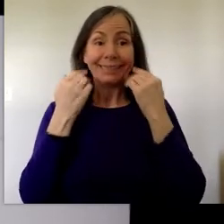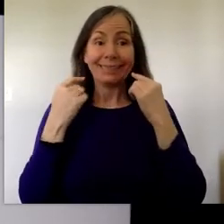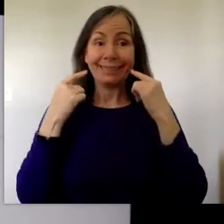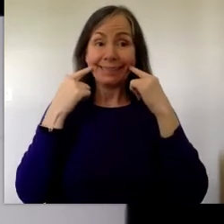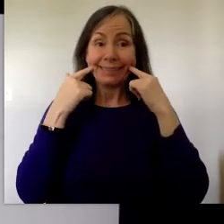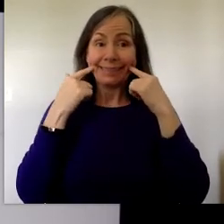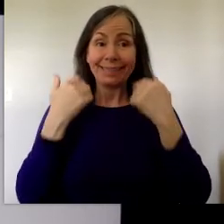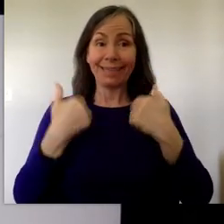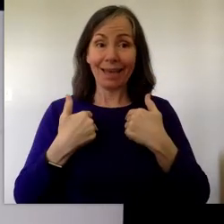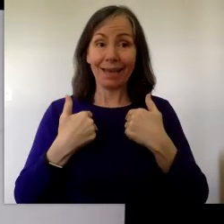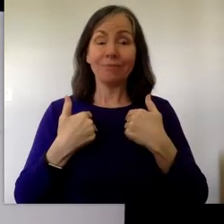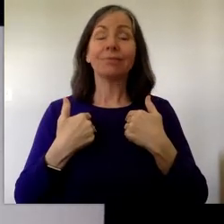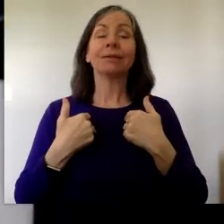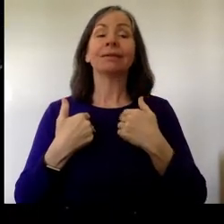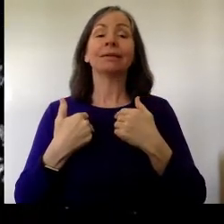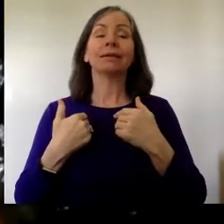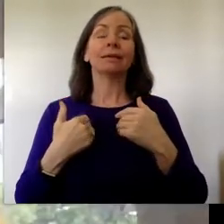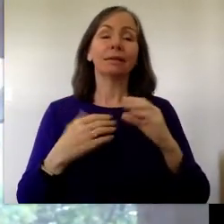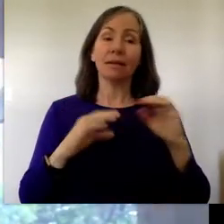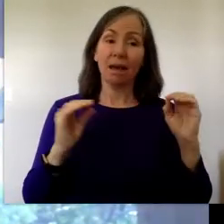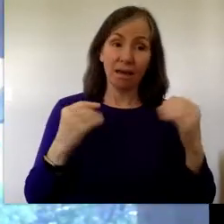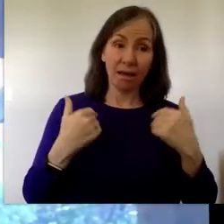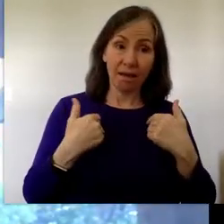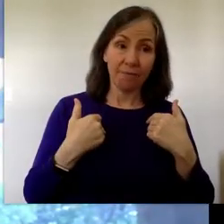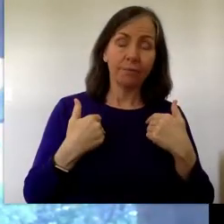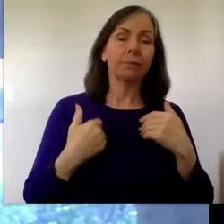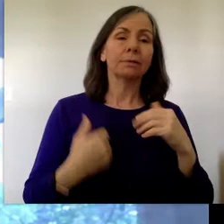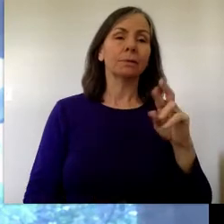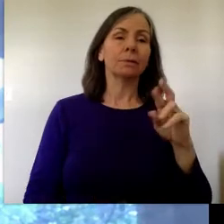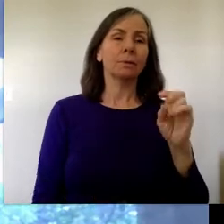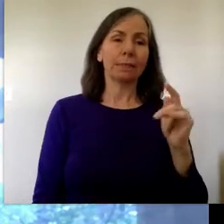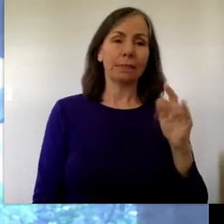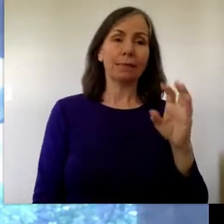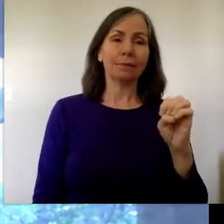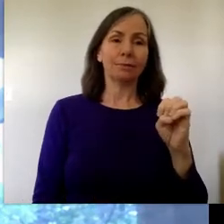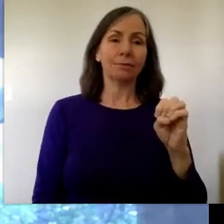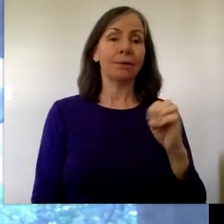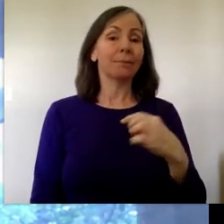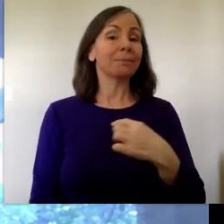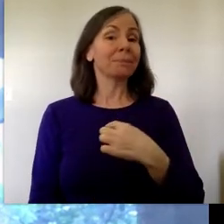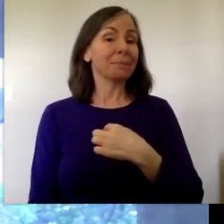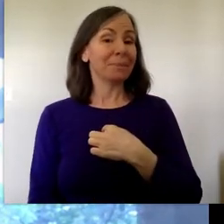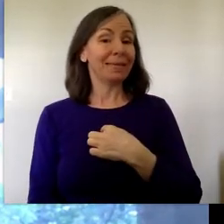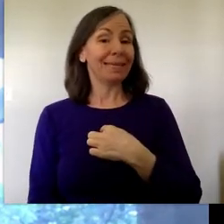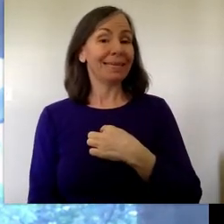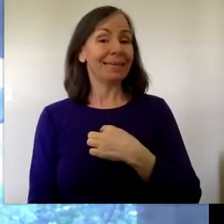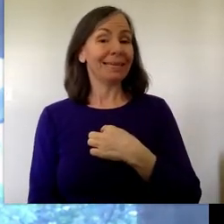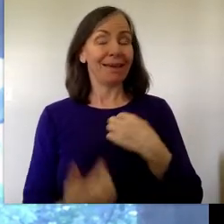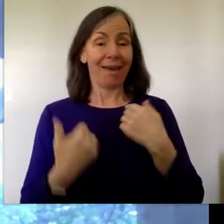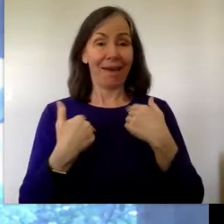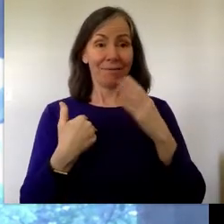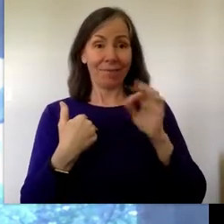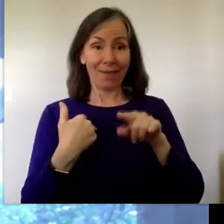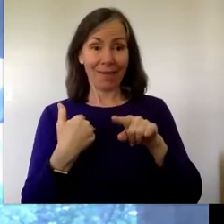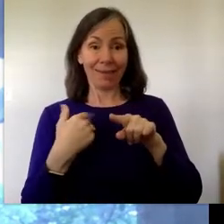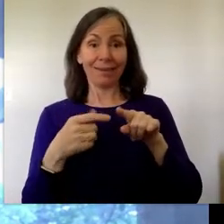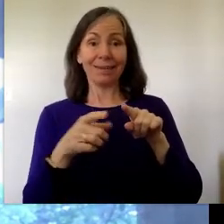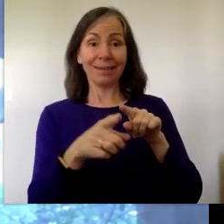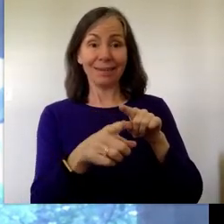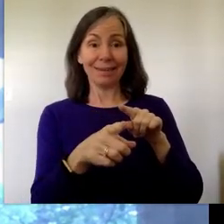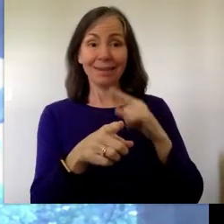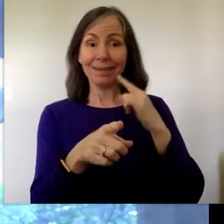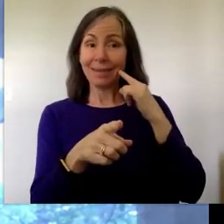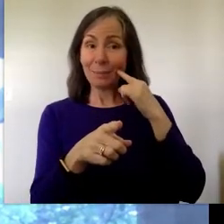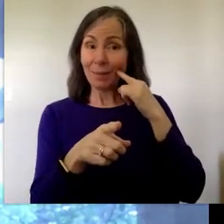Dominant, yes. Recessive, no. I have a dimple right here, but